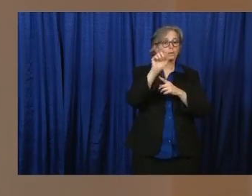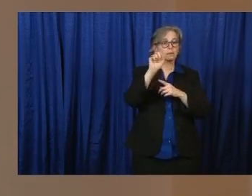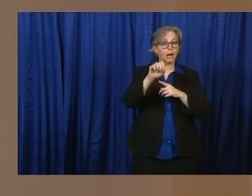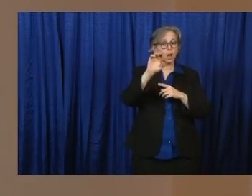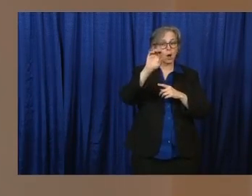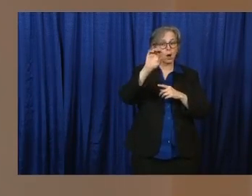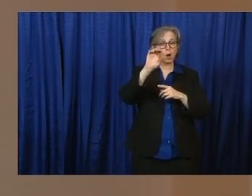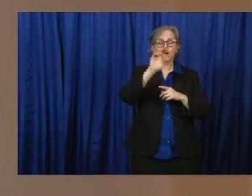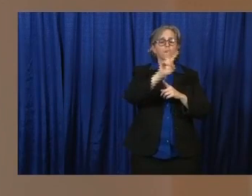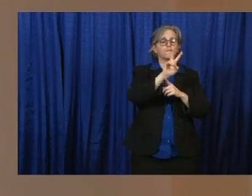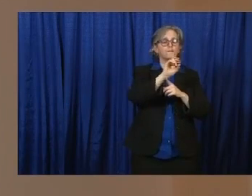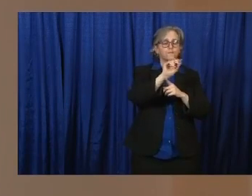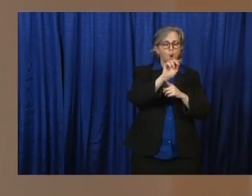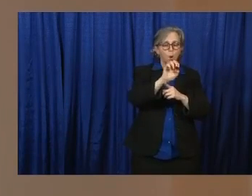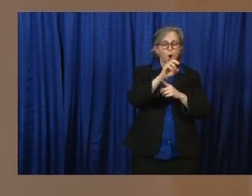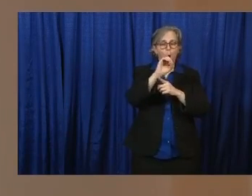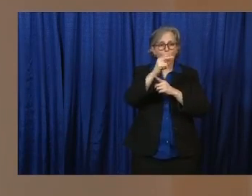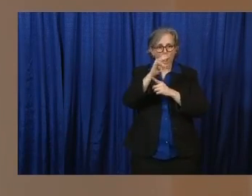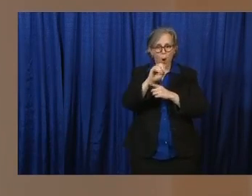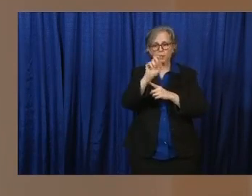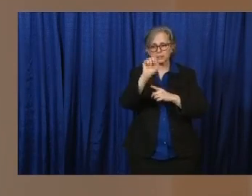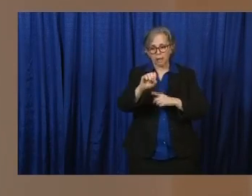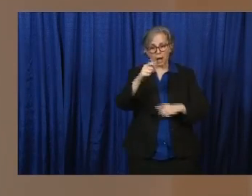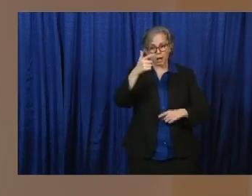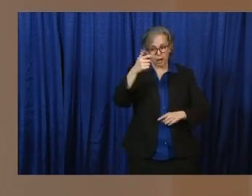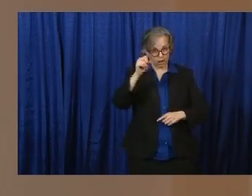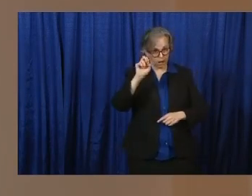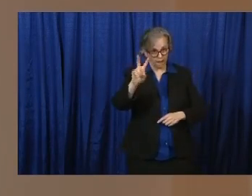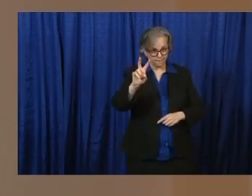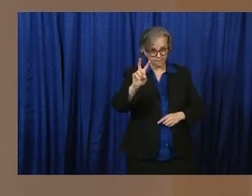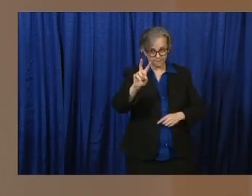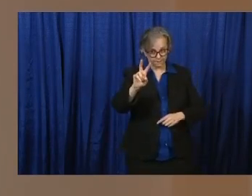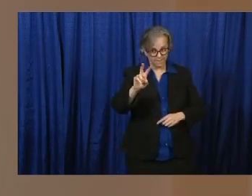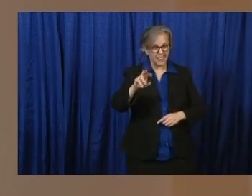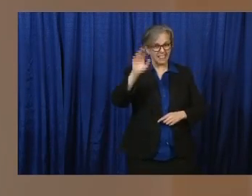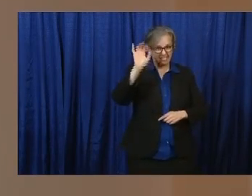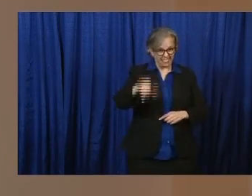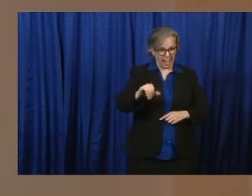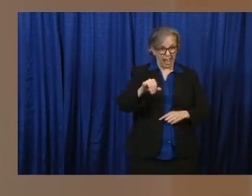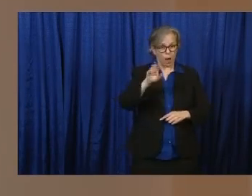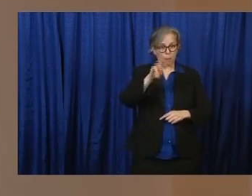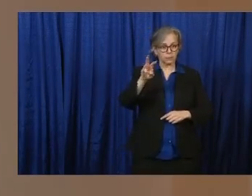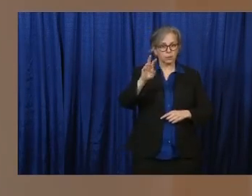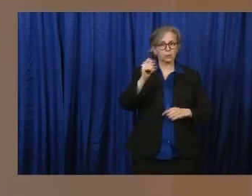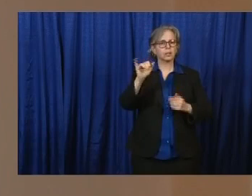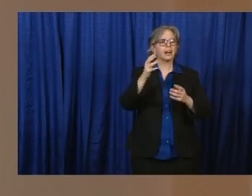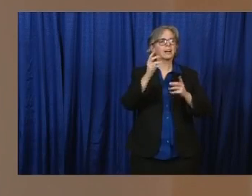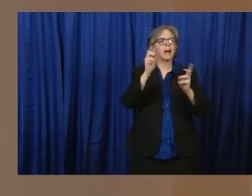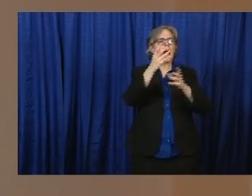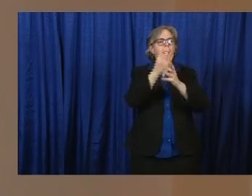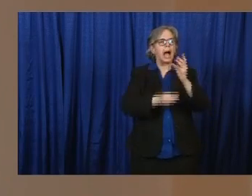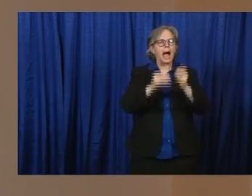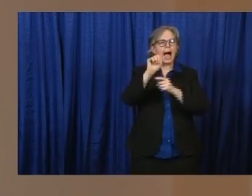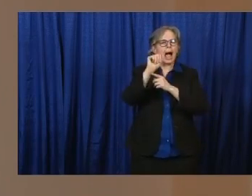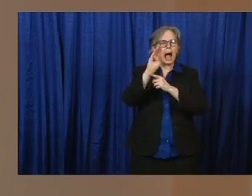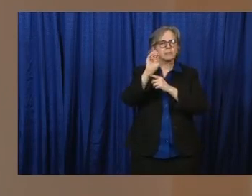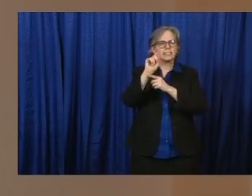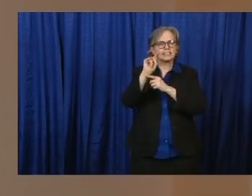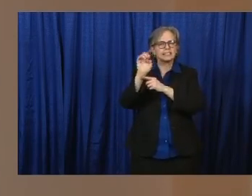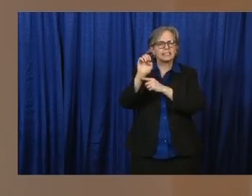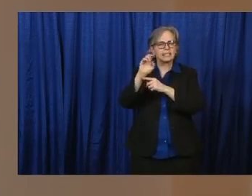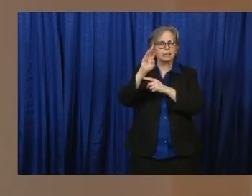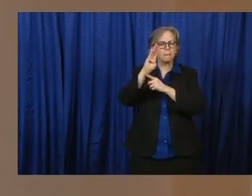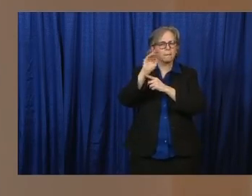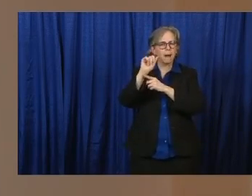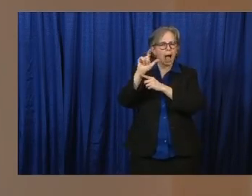of elections and request that ballot. Please don't wait. I was told, I know I've talked to Secretary LaRose about this. I talked to local boards of elections. Every